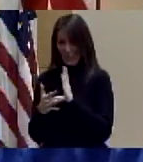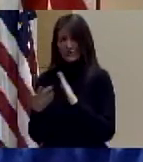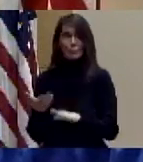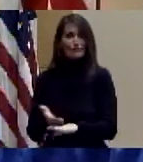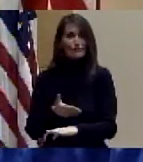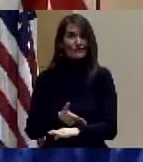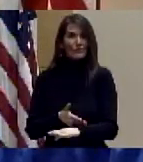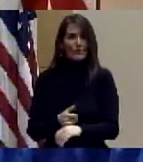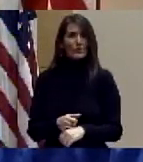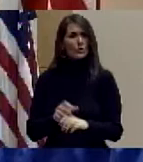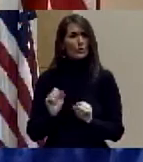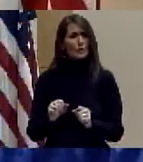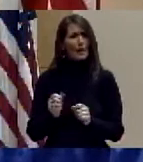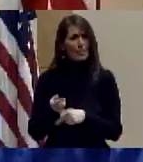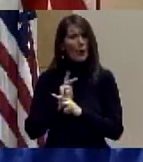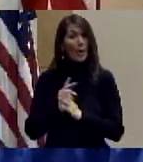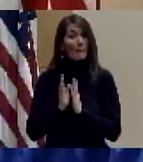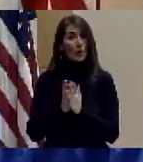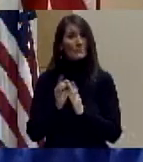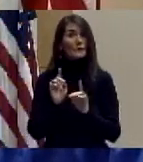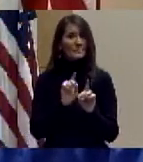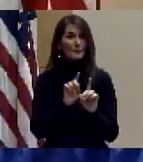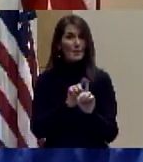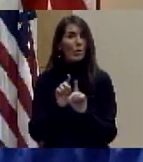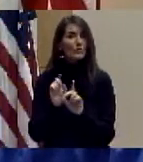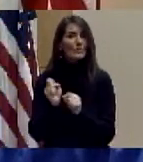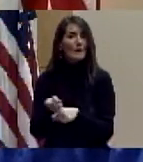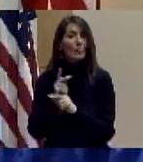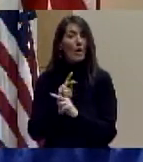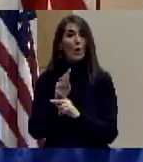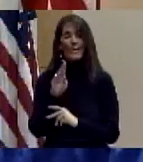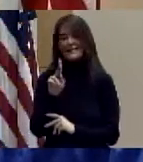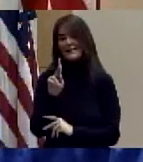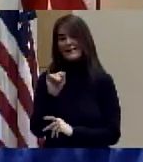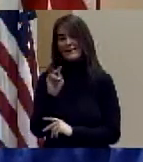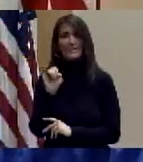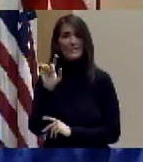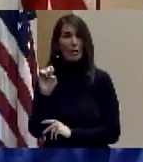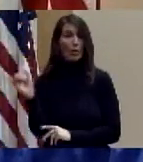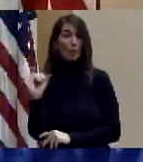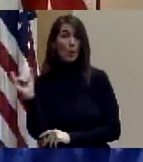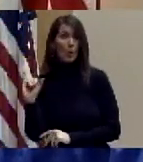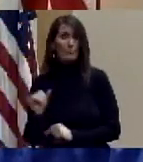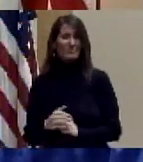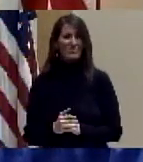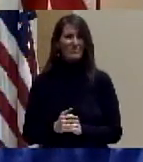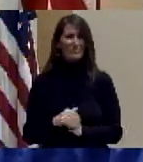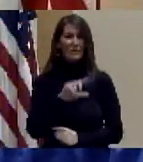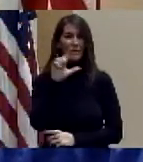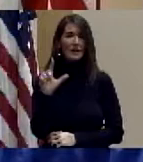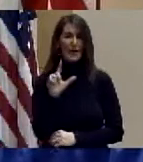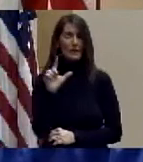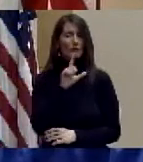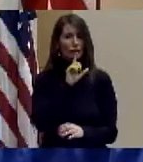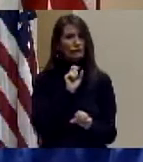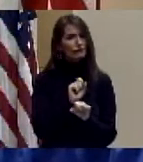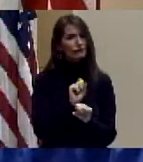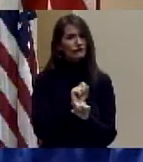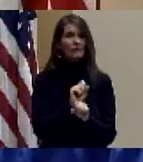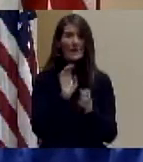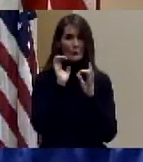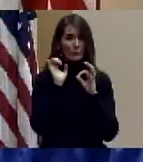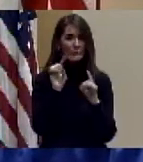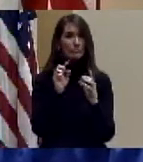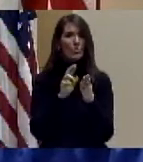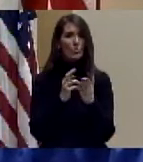books, sure, but you can check out Kindles, too. And the library is truly an educational